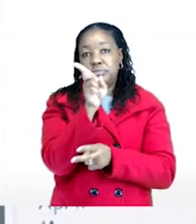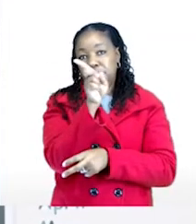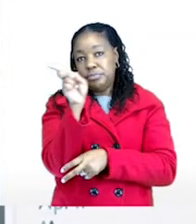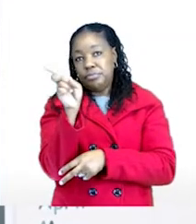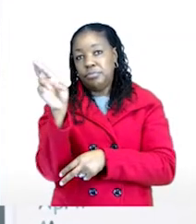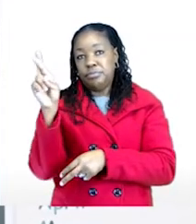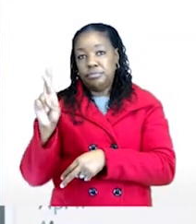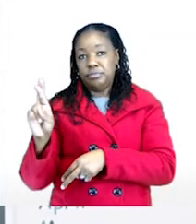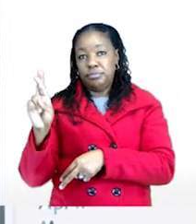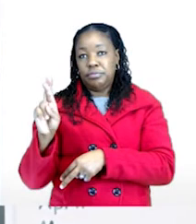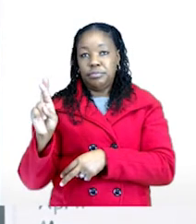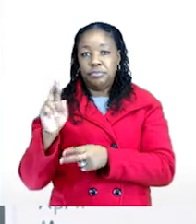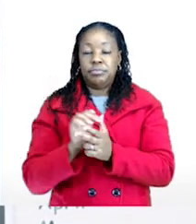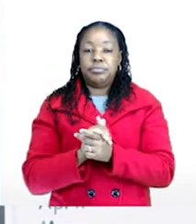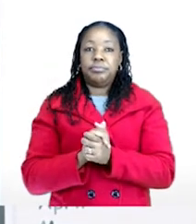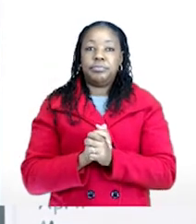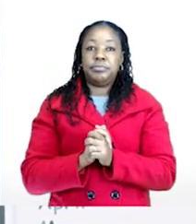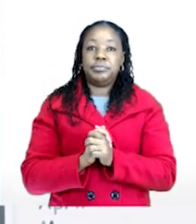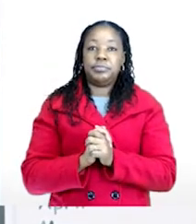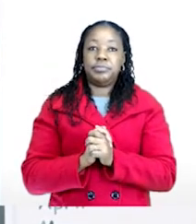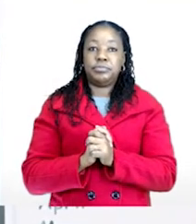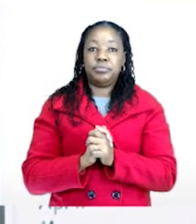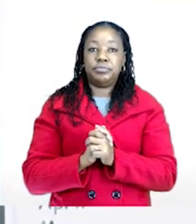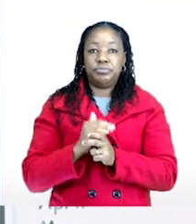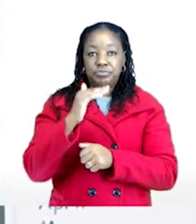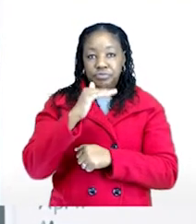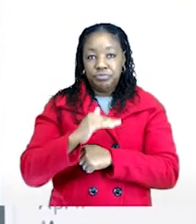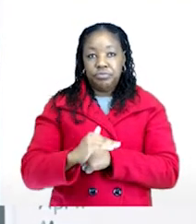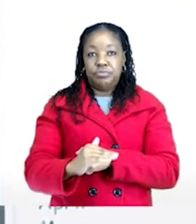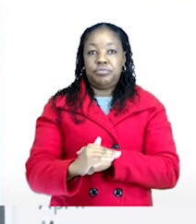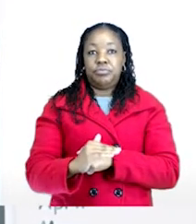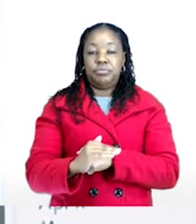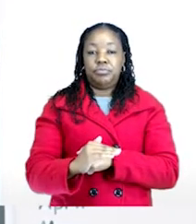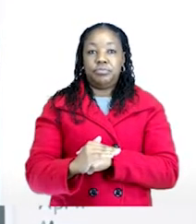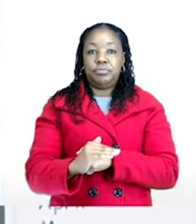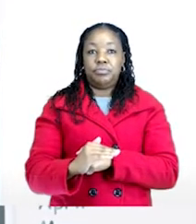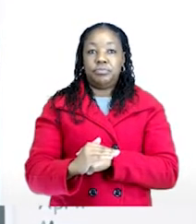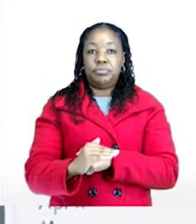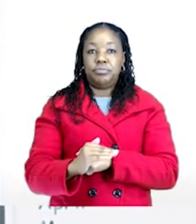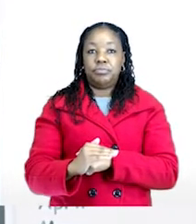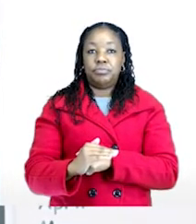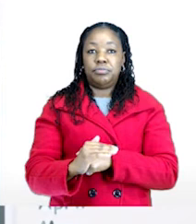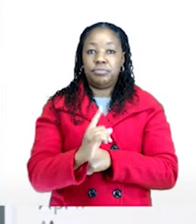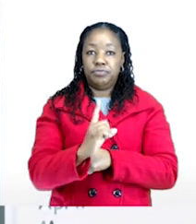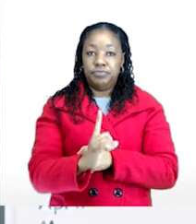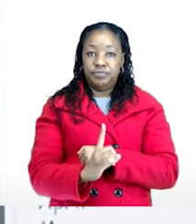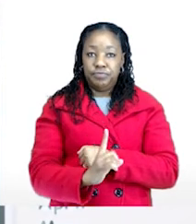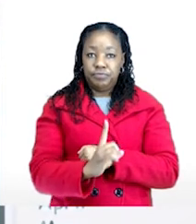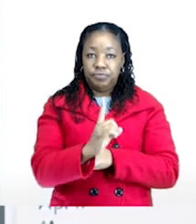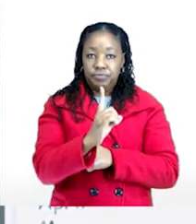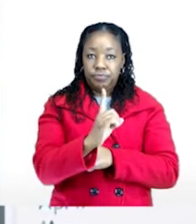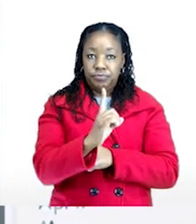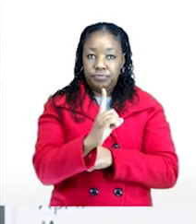the right. Let's look at the arrows at the bottom of the board. The first